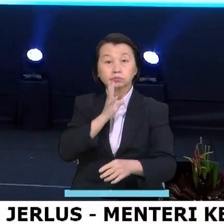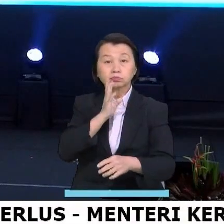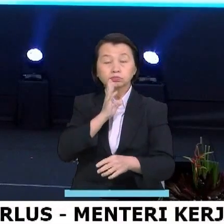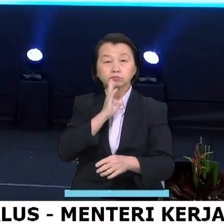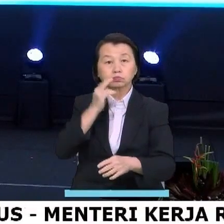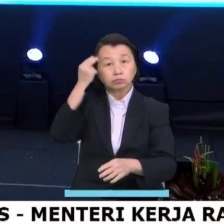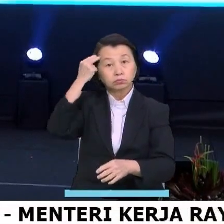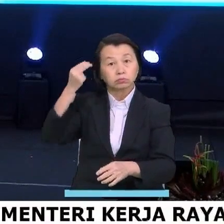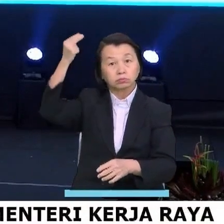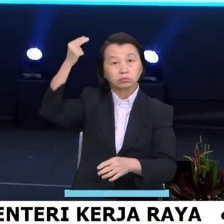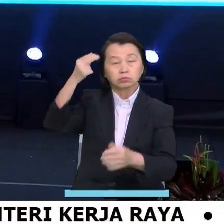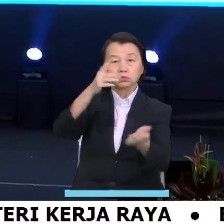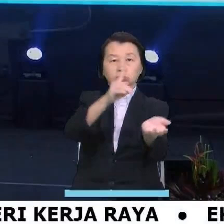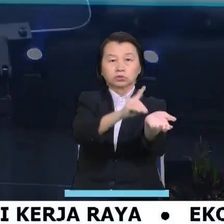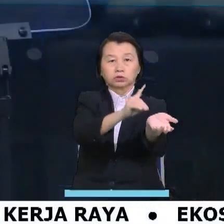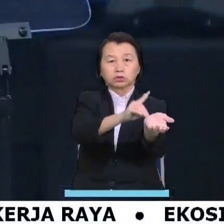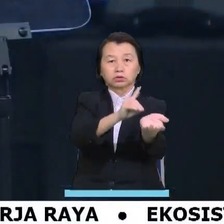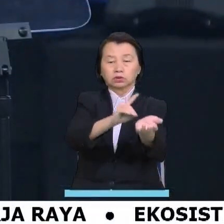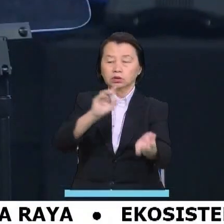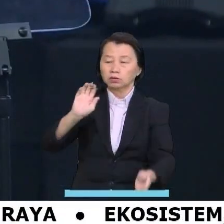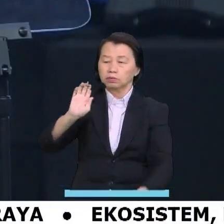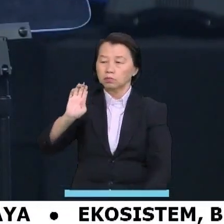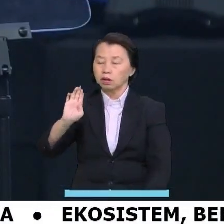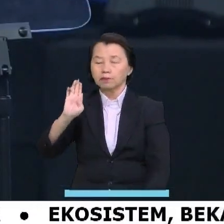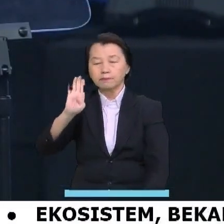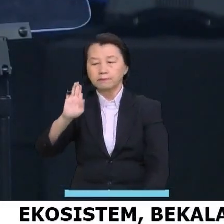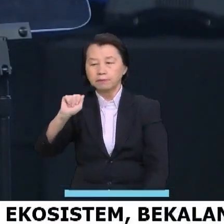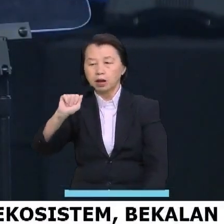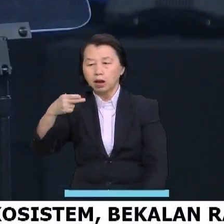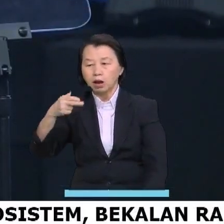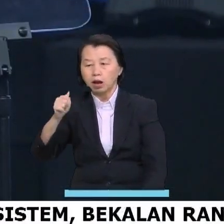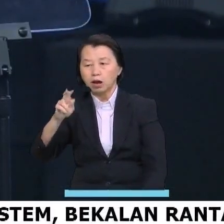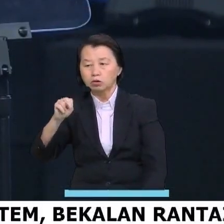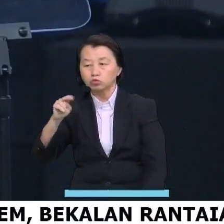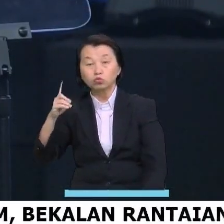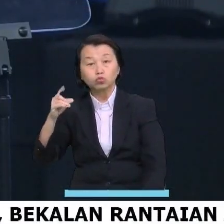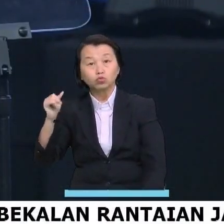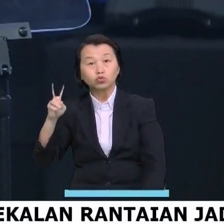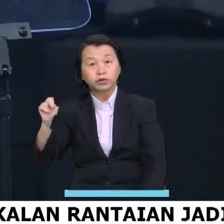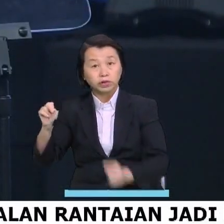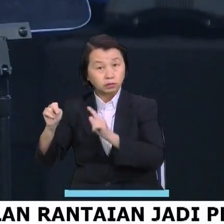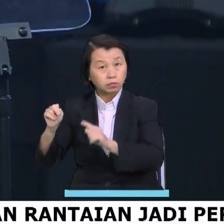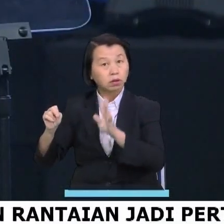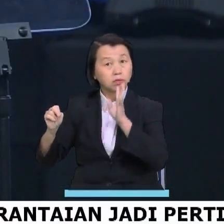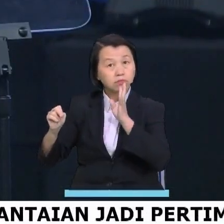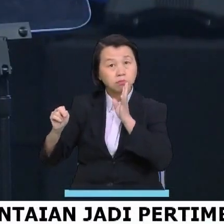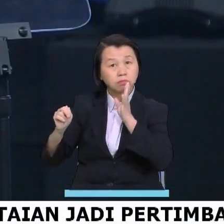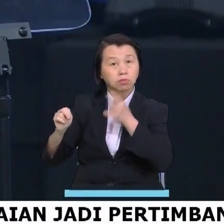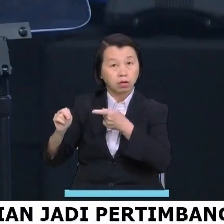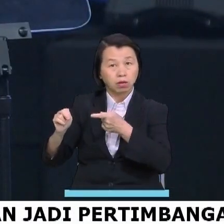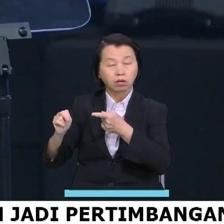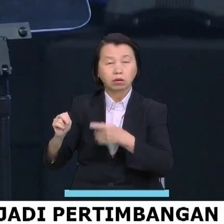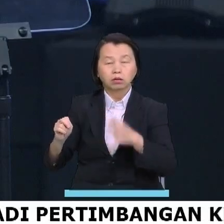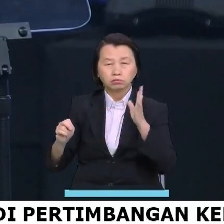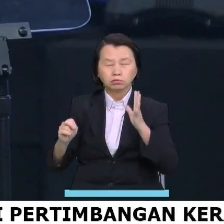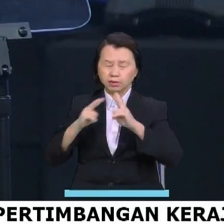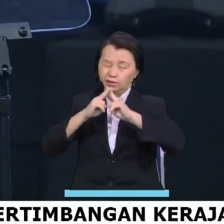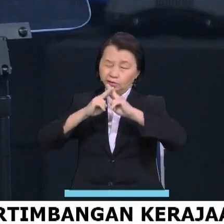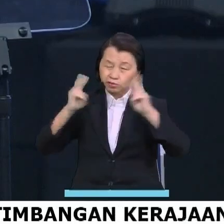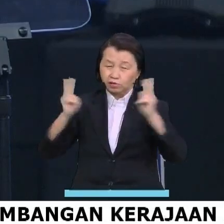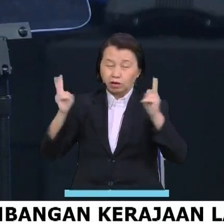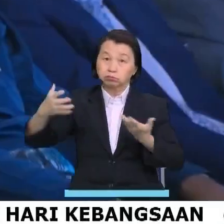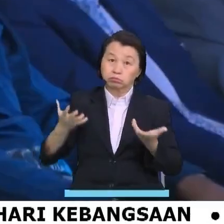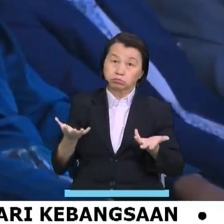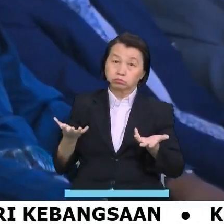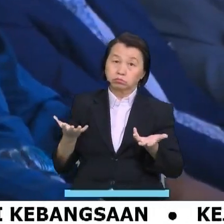unity built over time and prevent any party from disrupting the existing harmony. The National Day celebration should be seen as a crucial